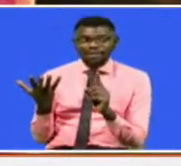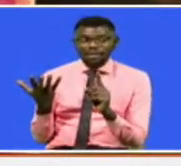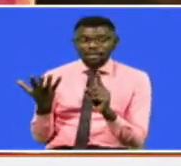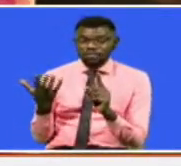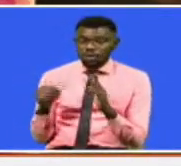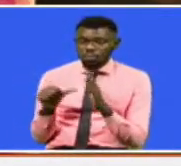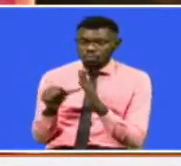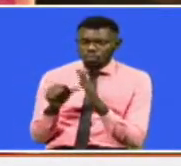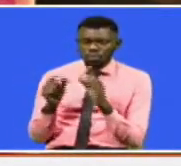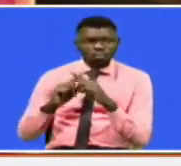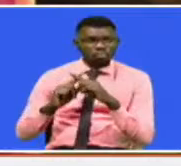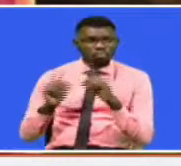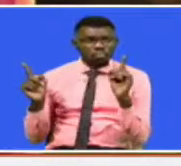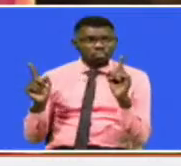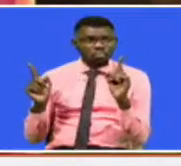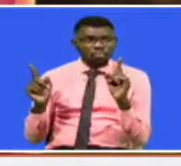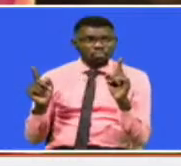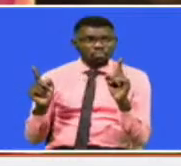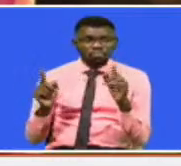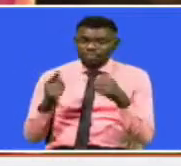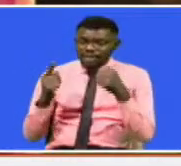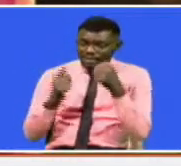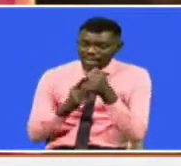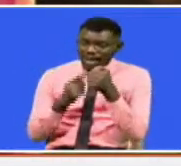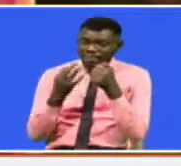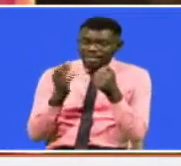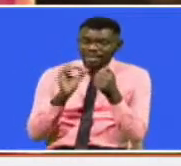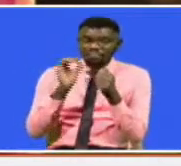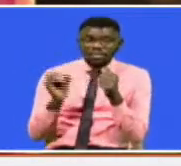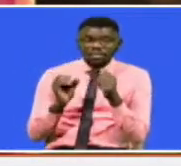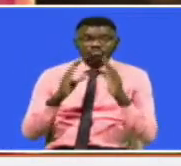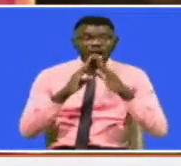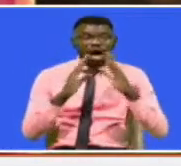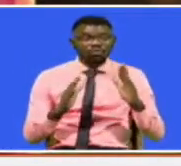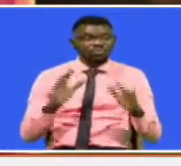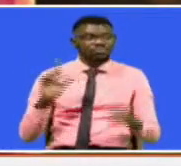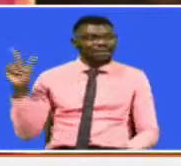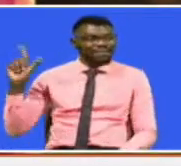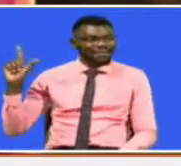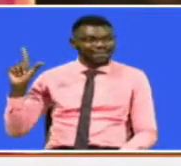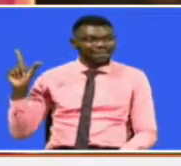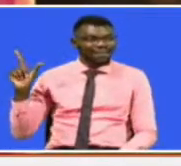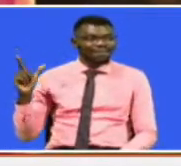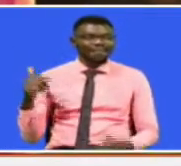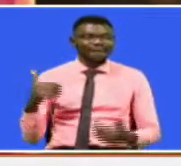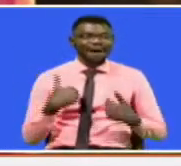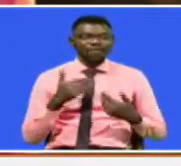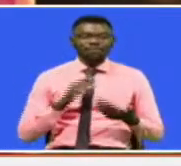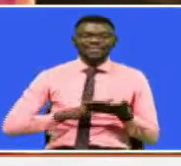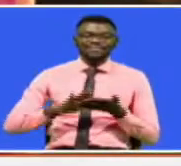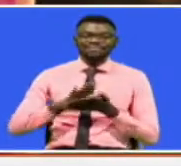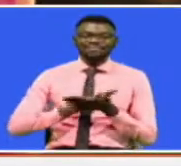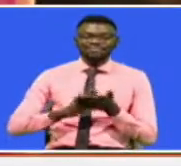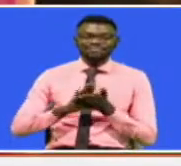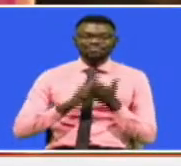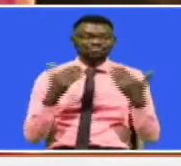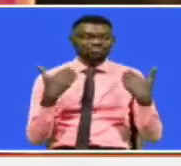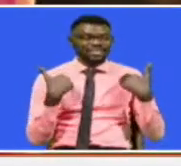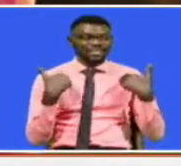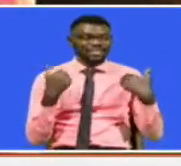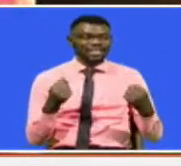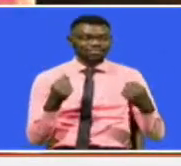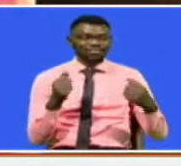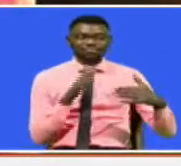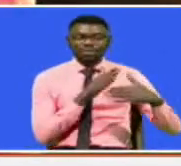But in the end, we got to 63% of all the households in Laikipia have at least a basic health cover from